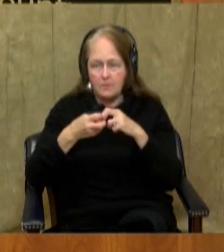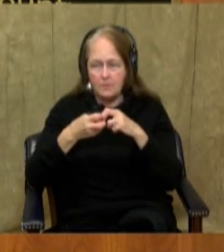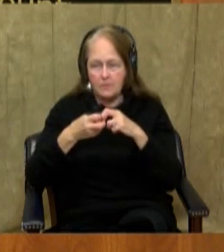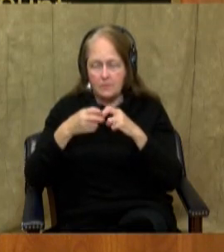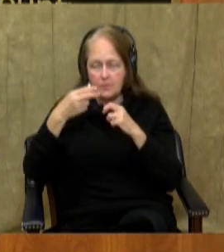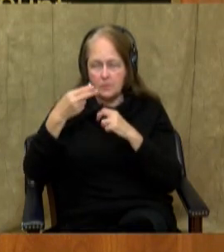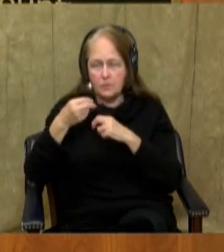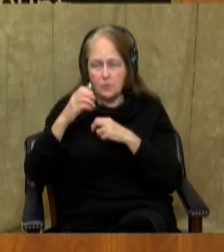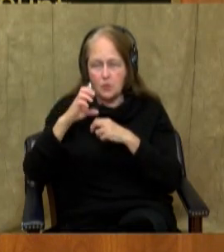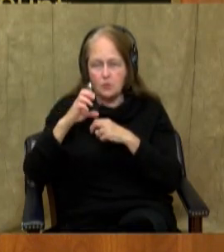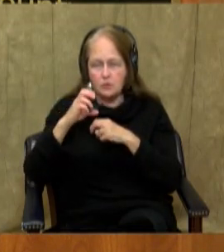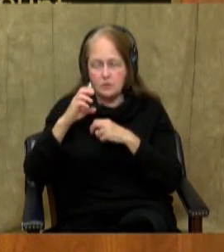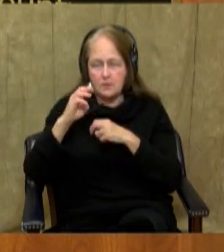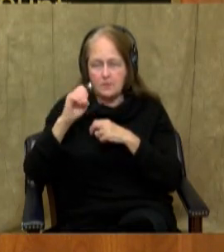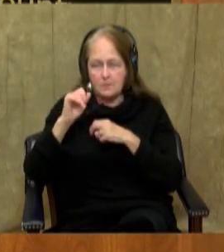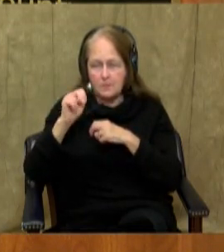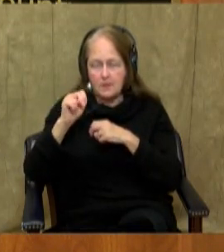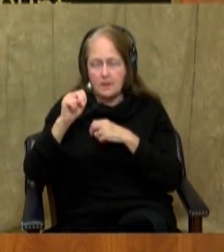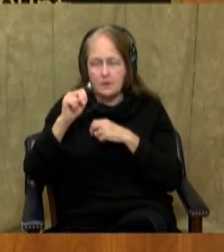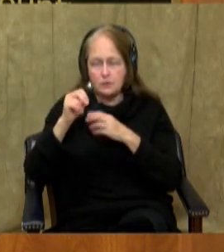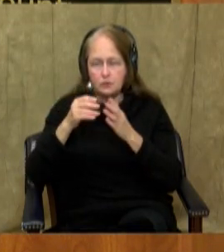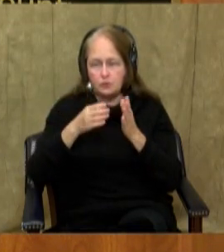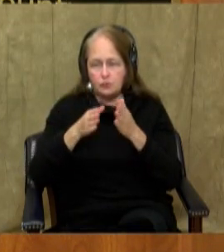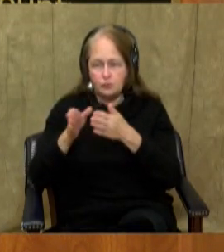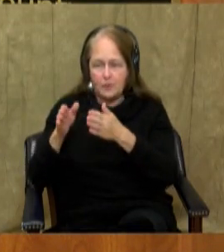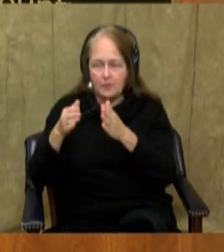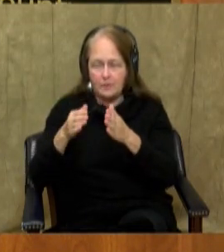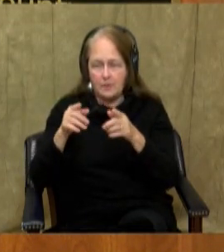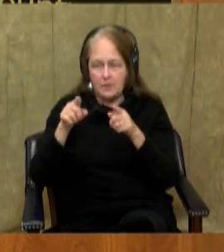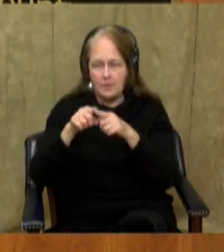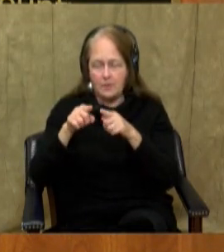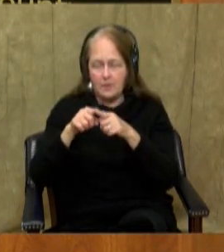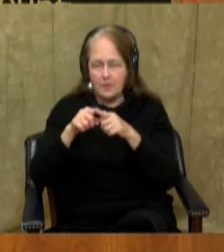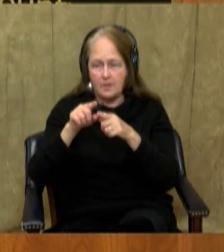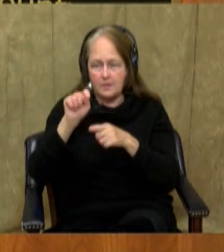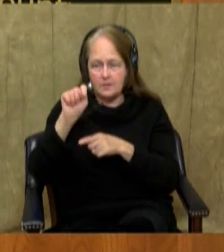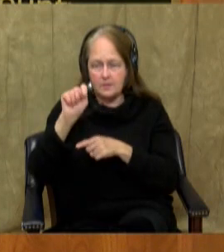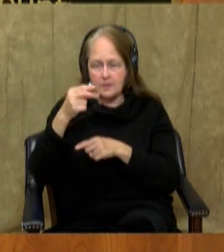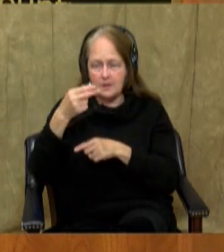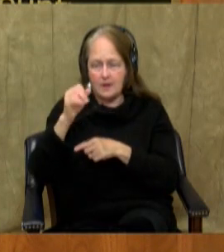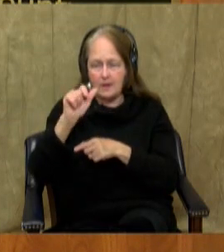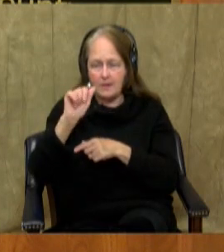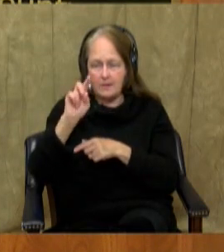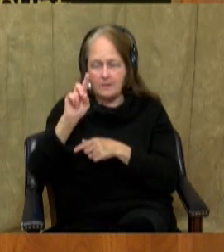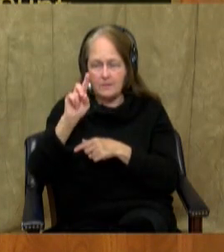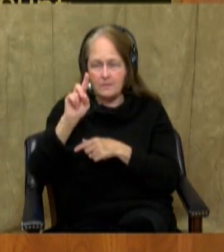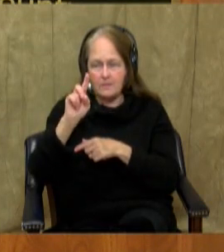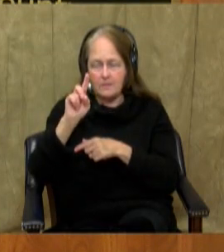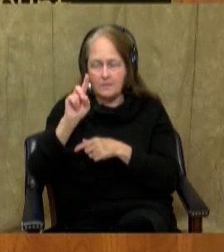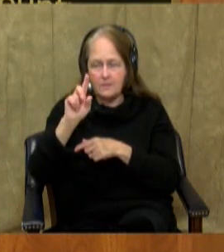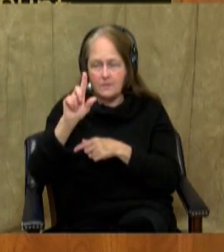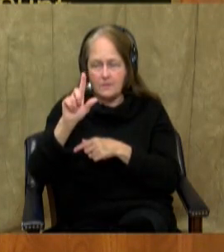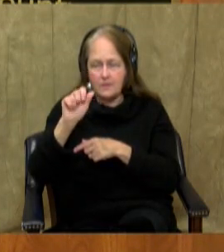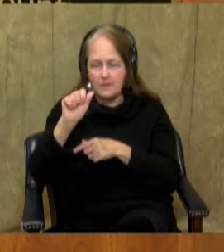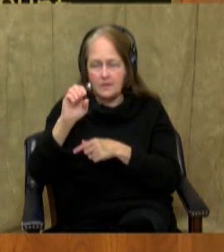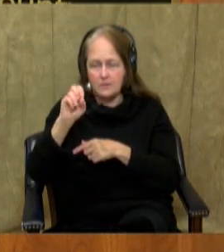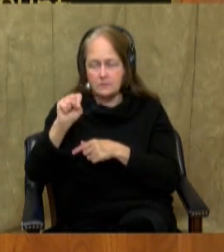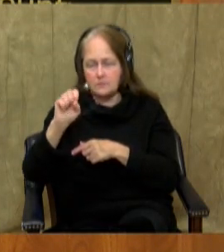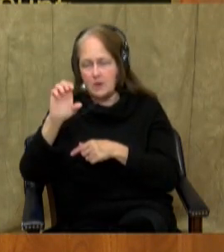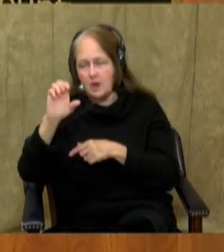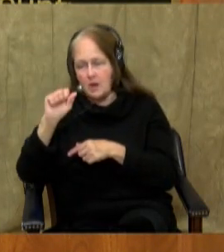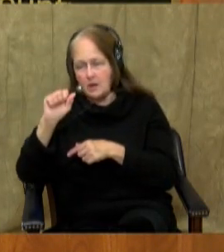Ho Chi Minh Trail was located in neutral countries like Thailand and Laos and